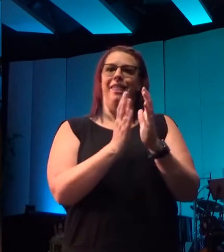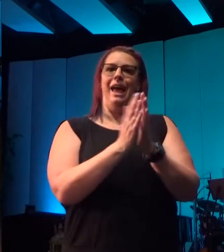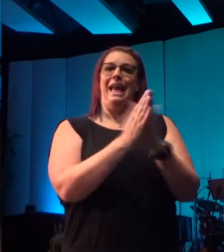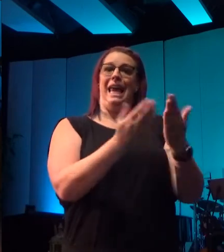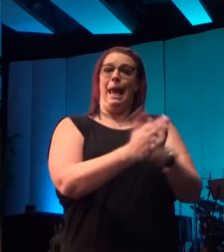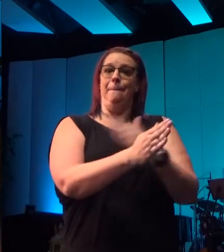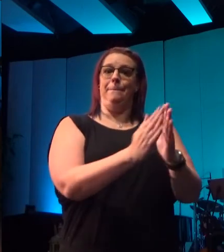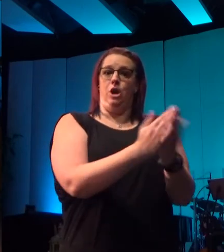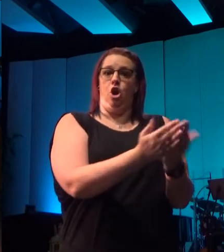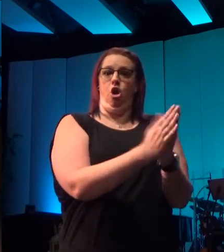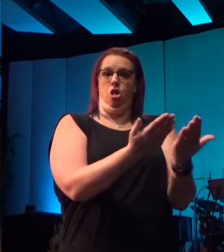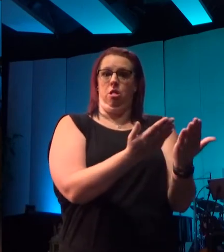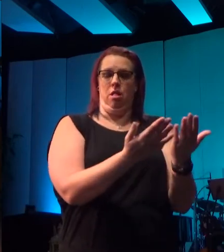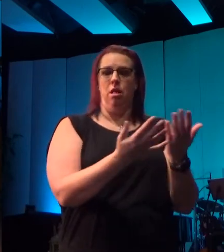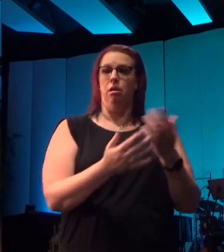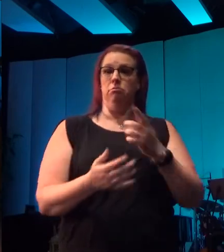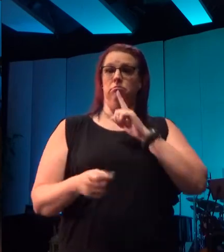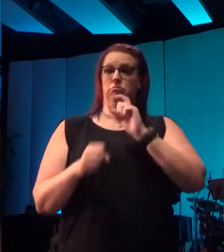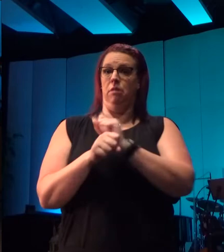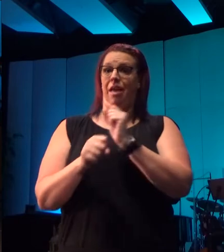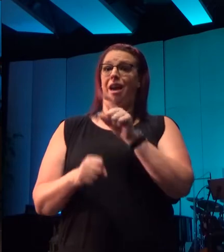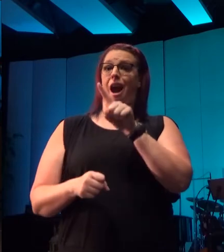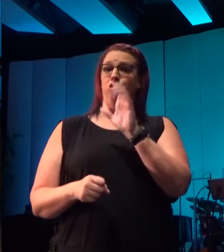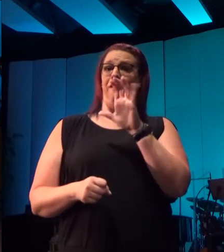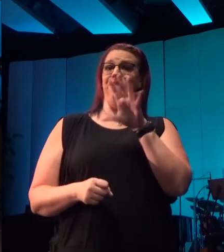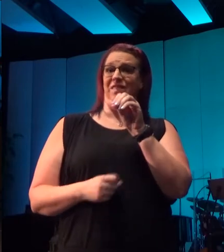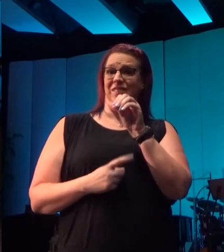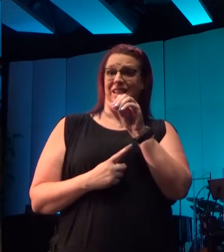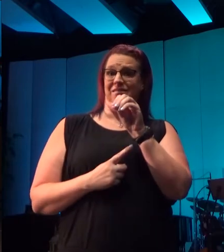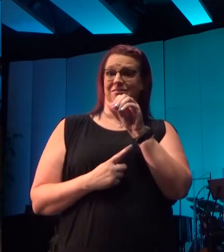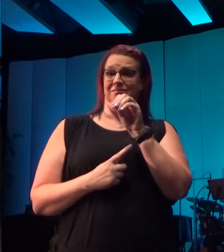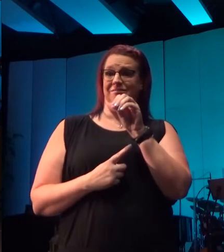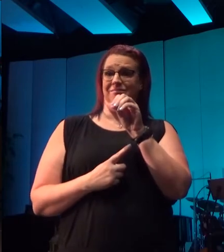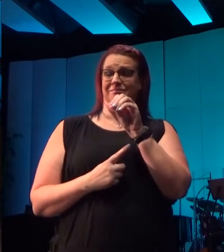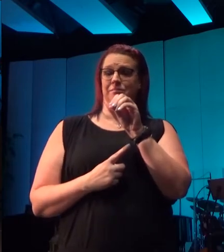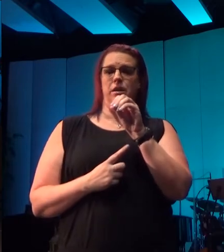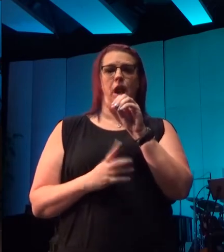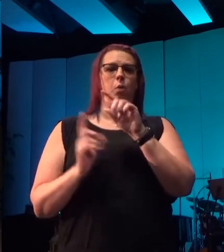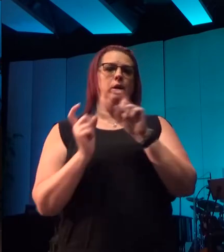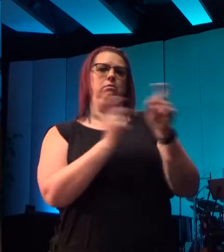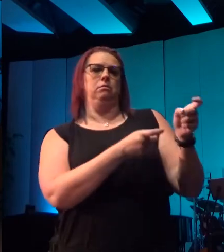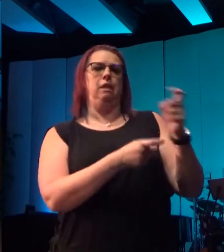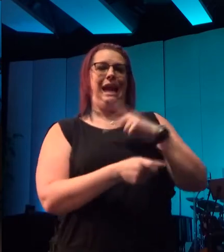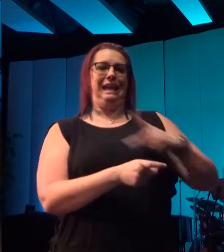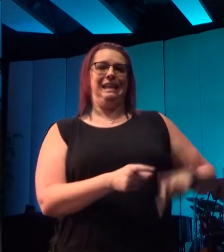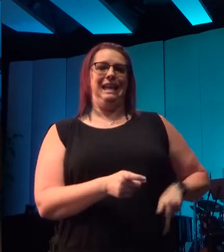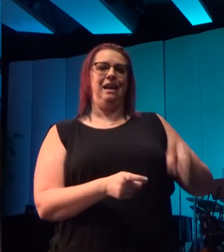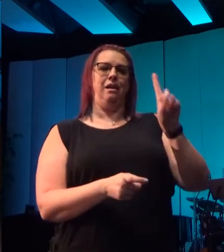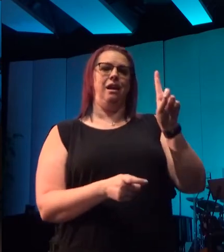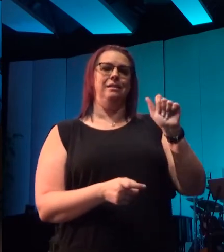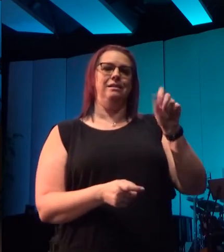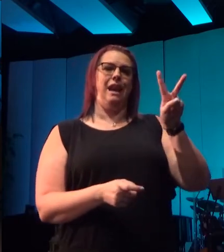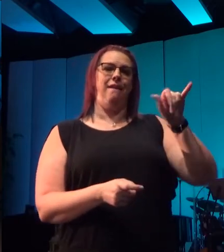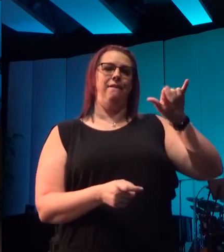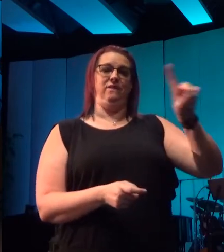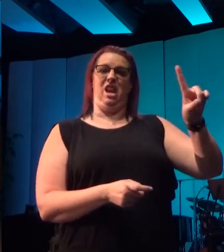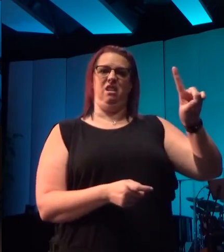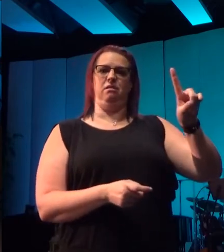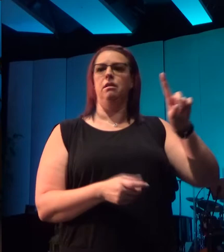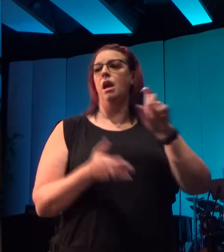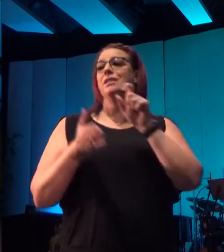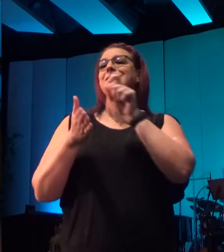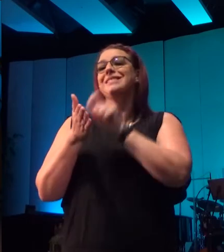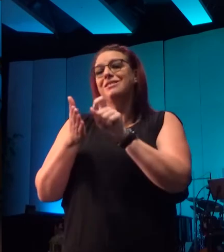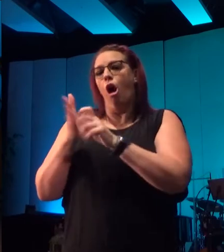there are 150 of them. They're attributed to David, King David. Scholars now feel like he